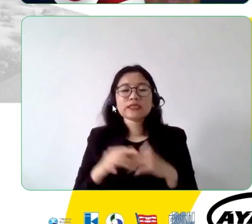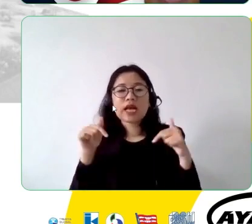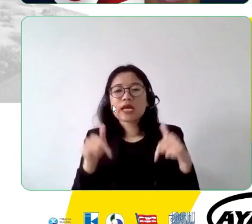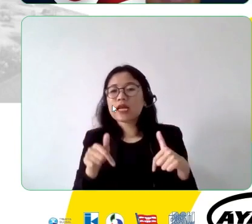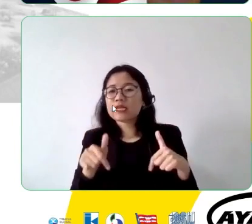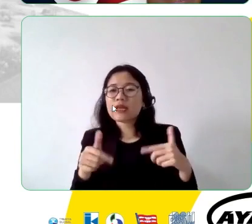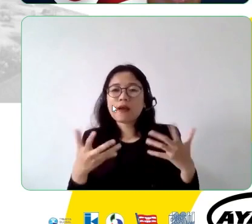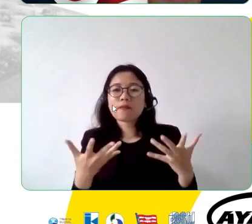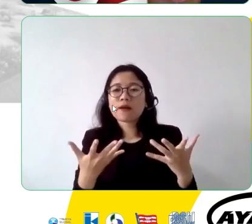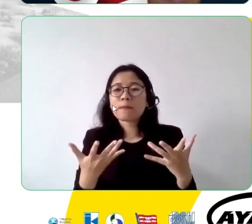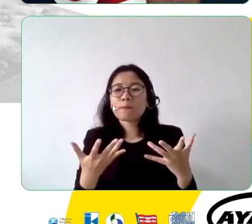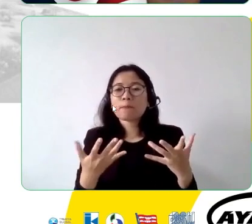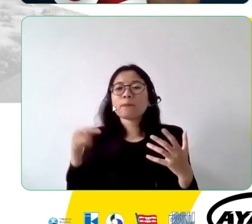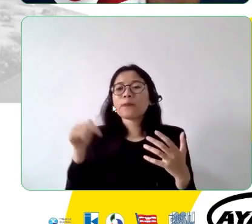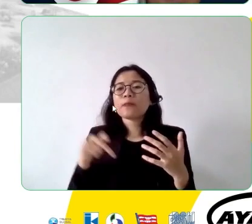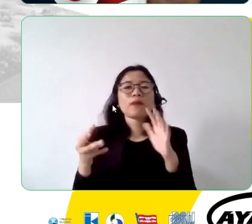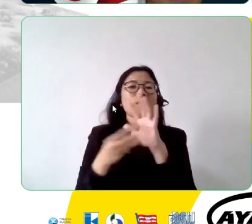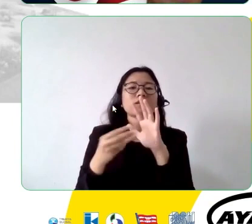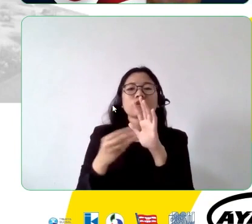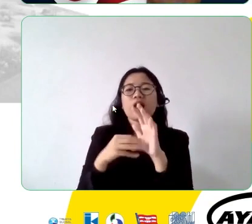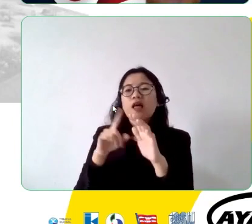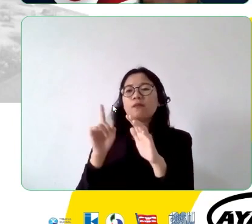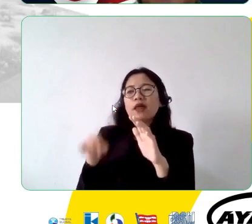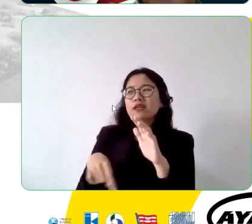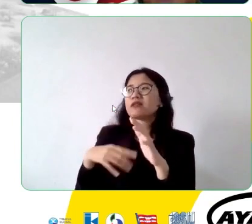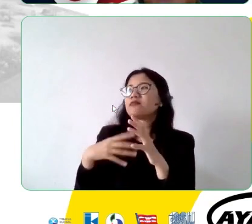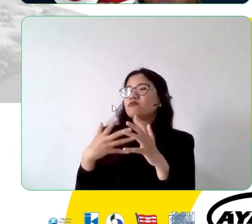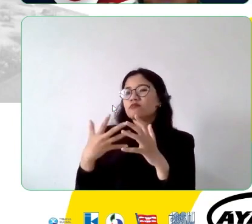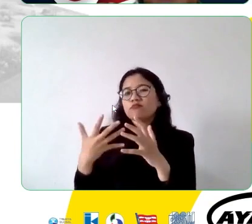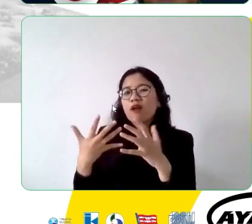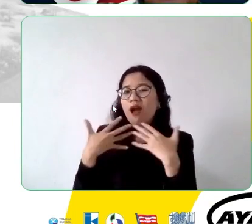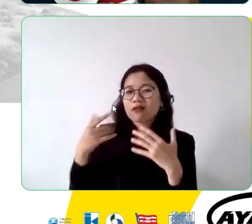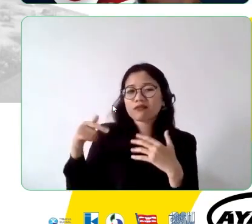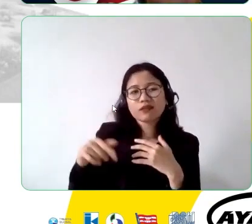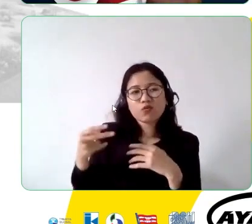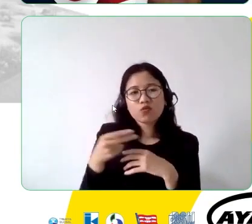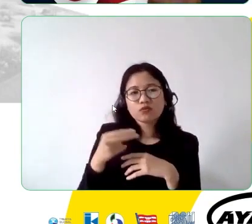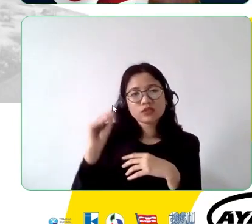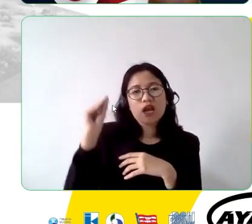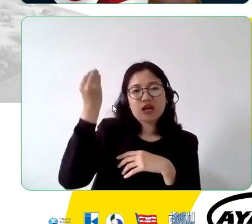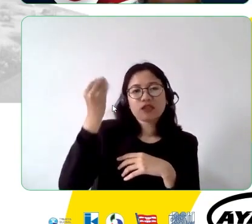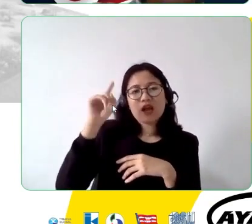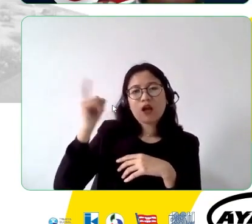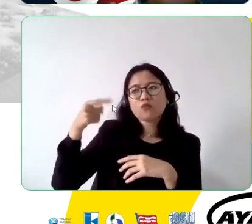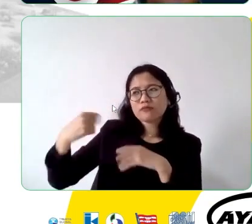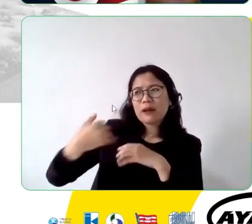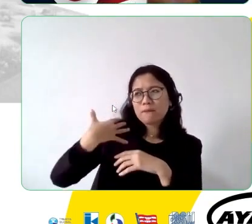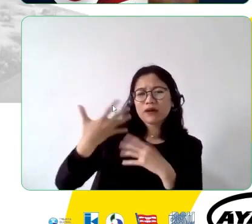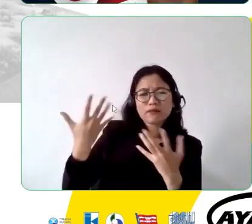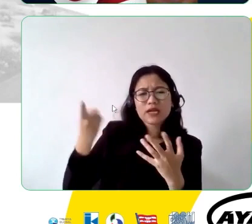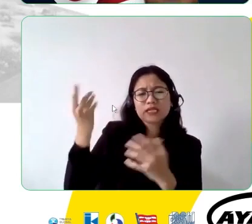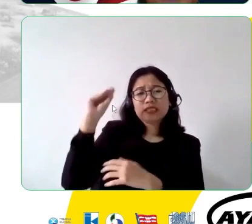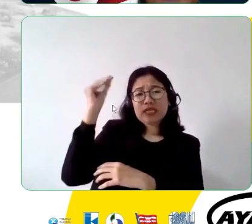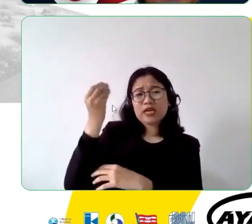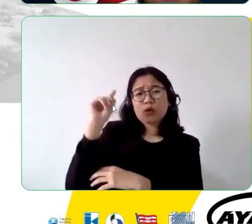the coastal of Jakarta. Yeah, and in general, climate change impacts